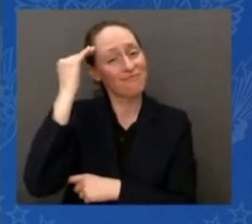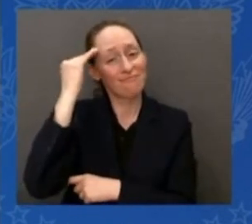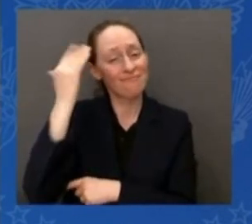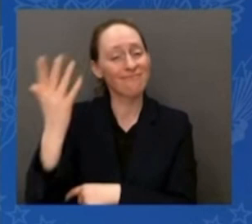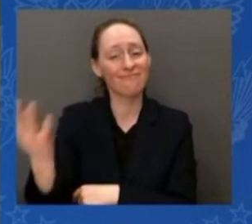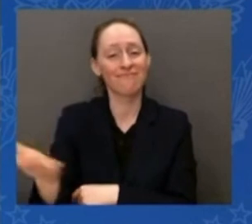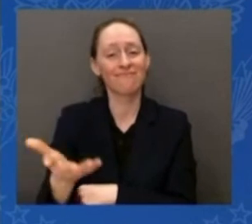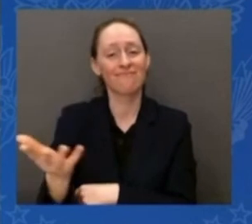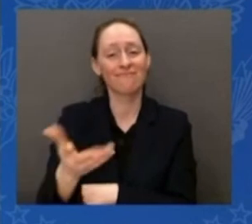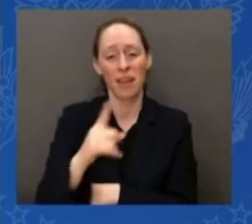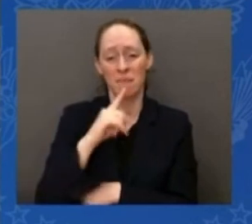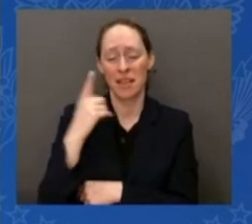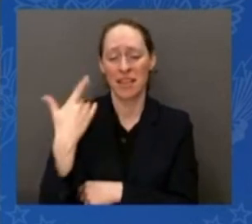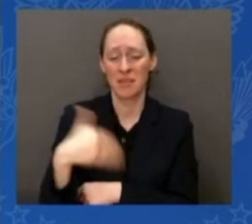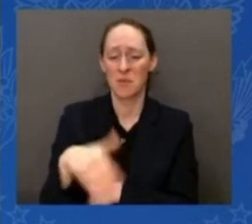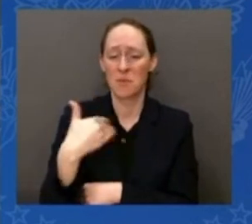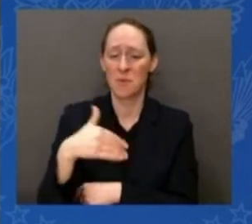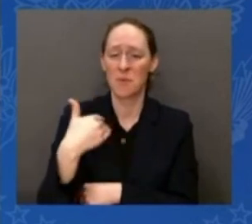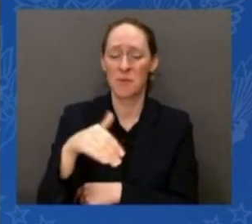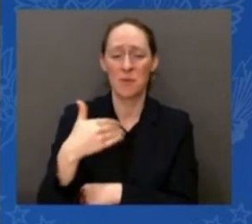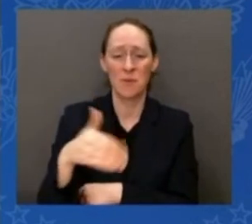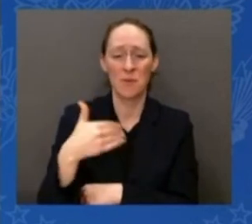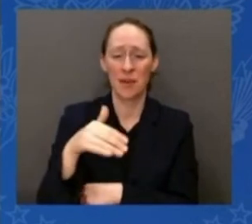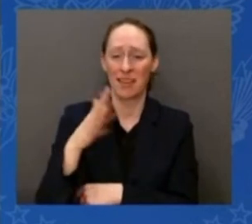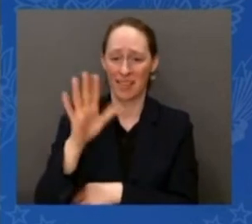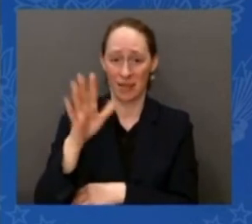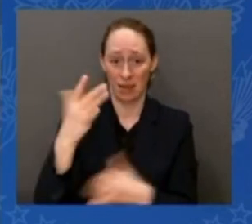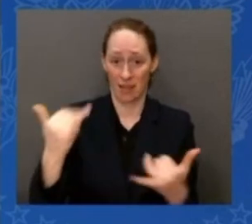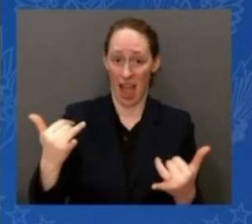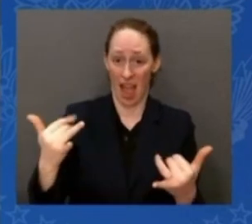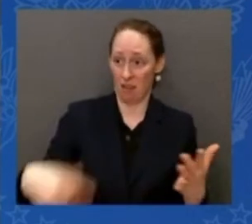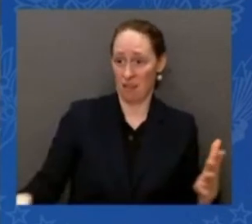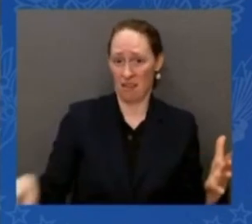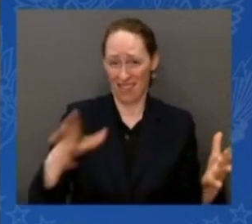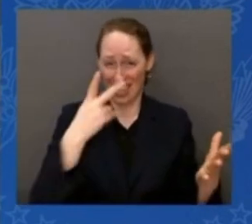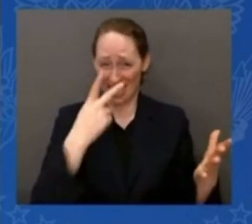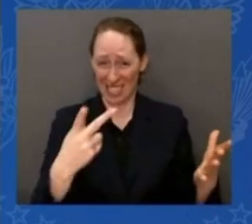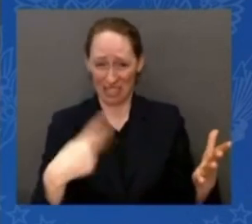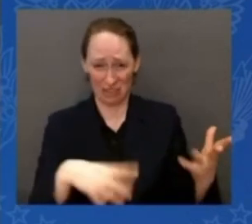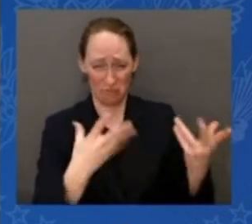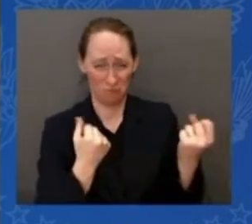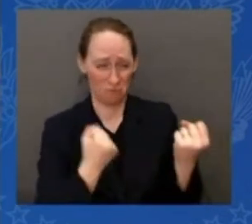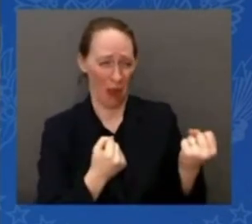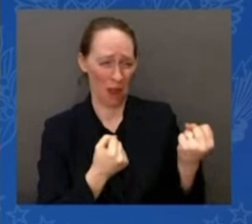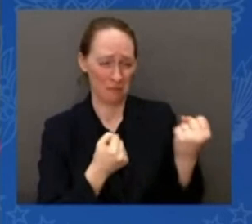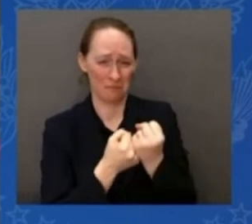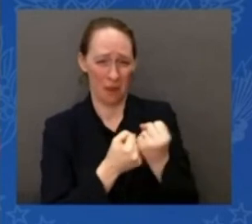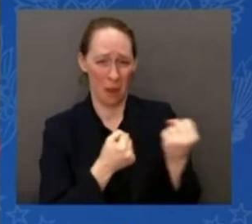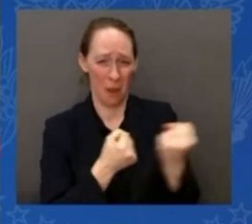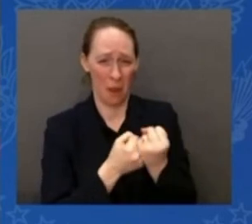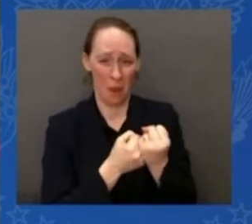is right there, the distinguished senator. God love you. It works.